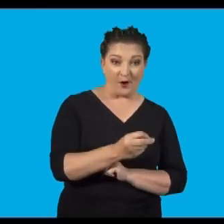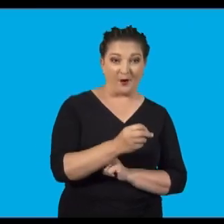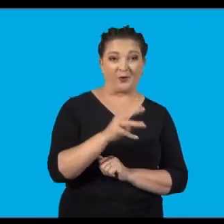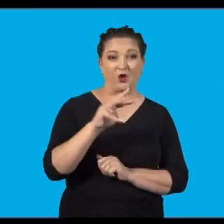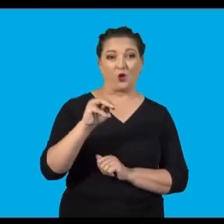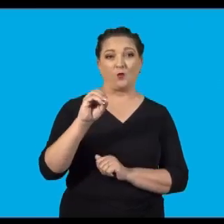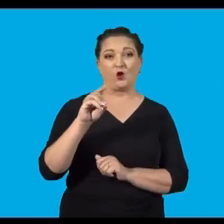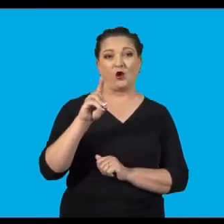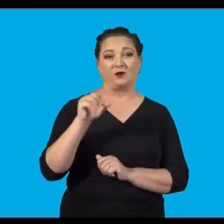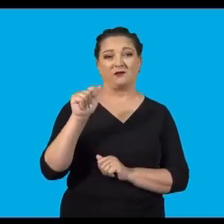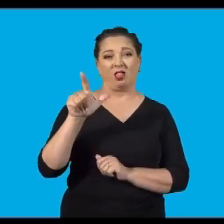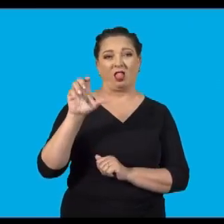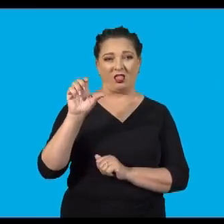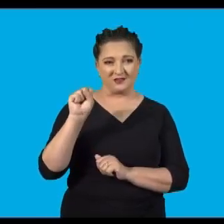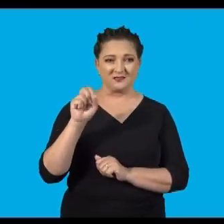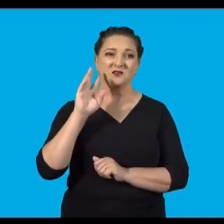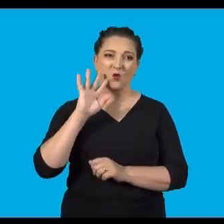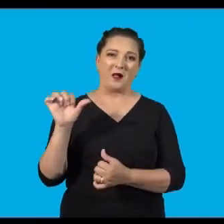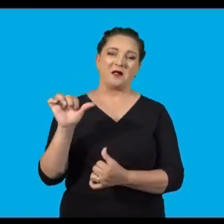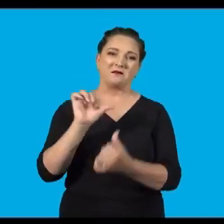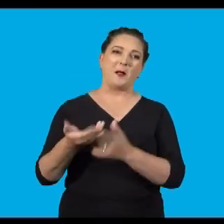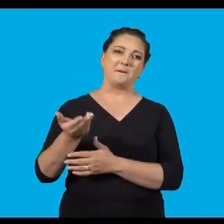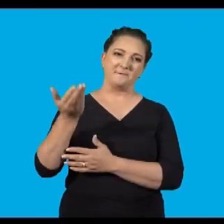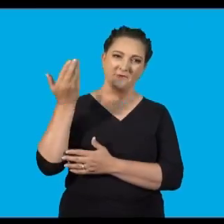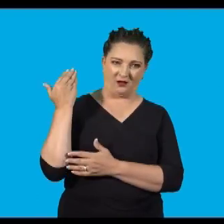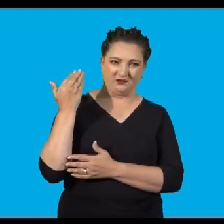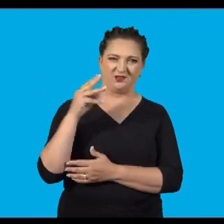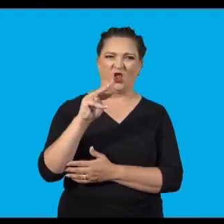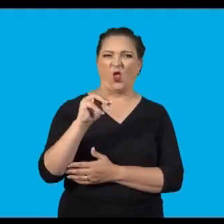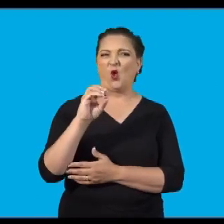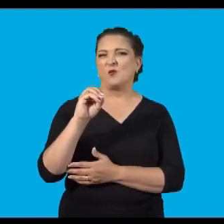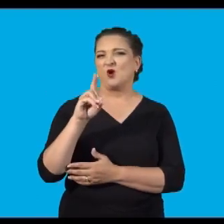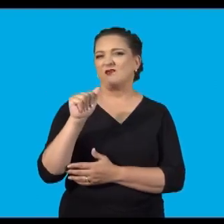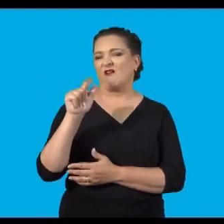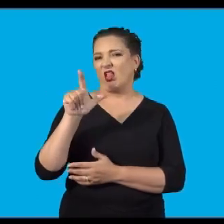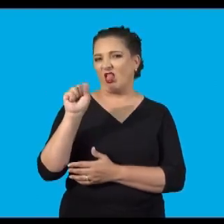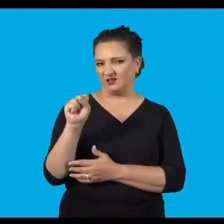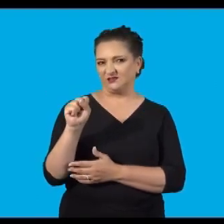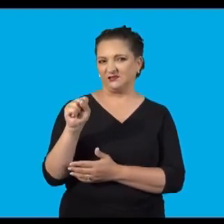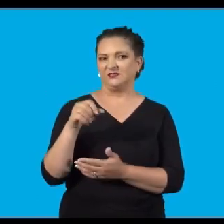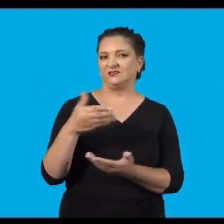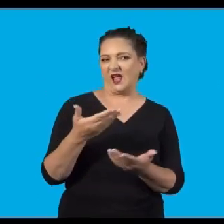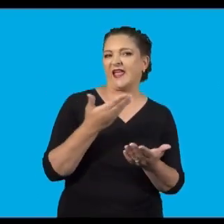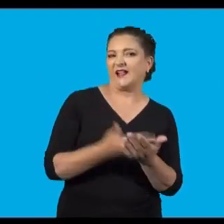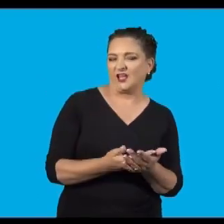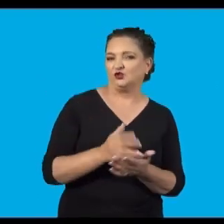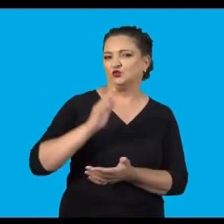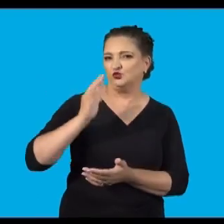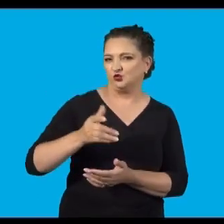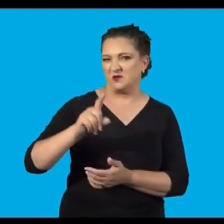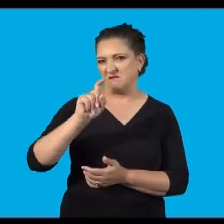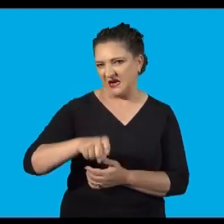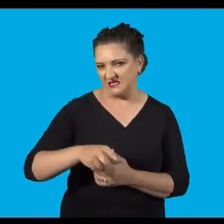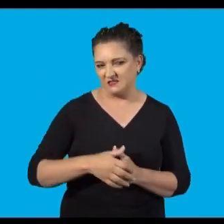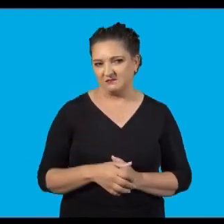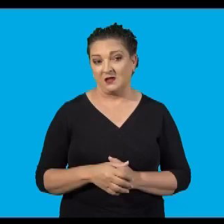become more past. So it backshifts in time. All right? And examples of modals: can, should, and must.